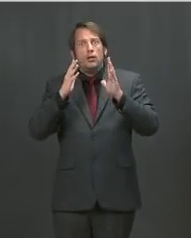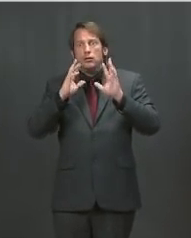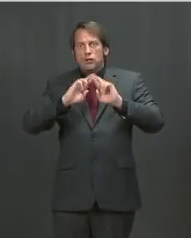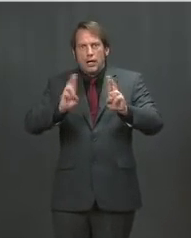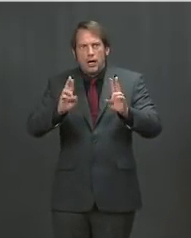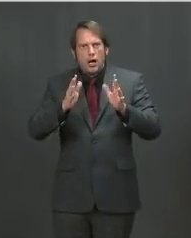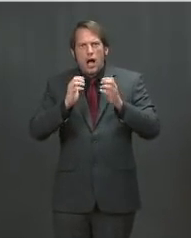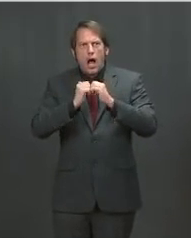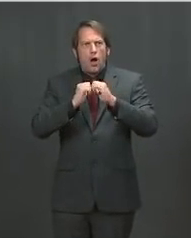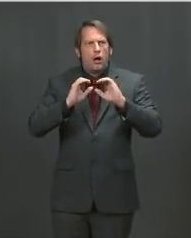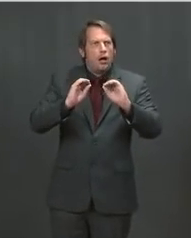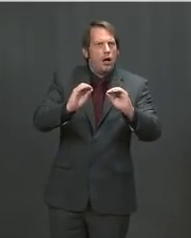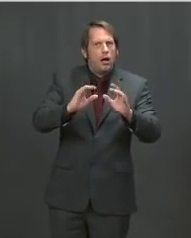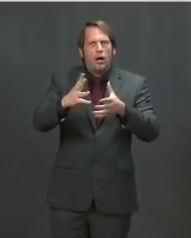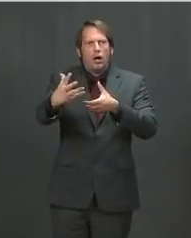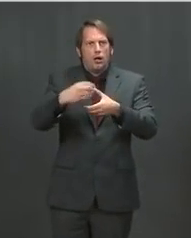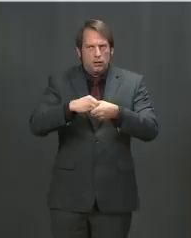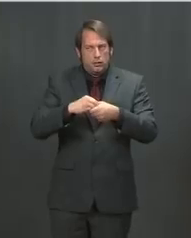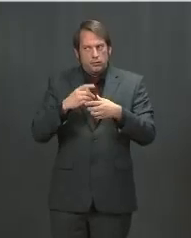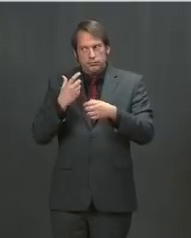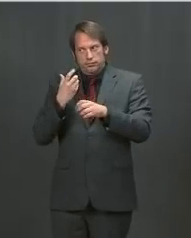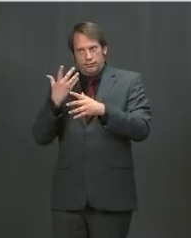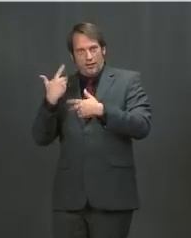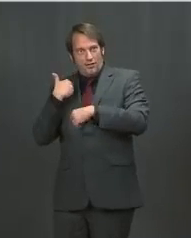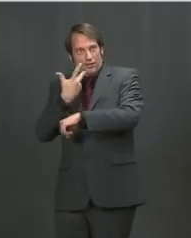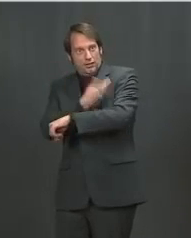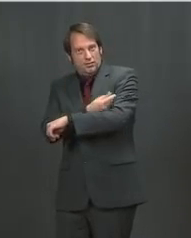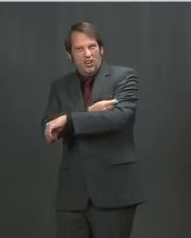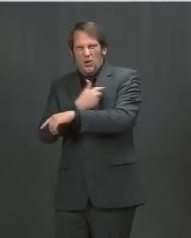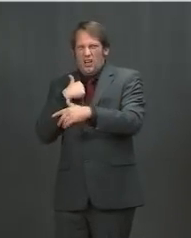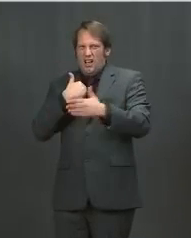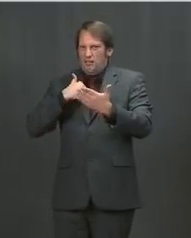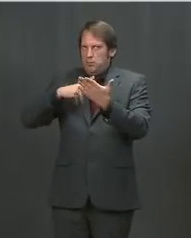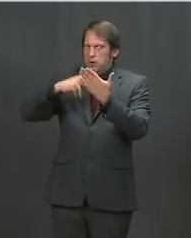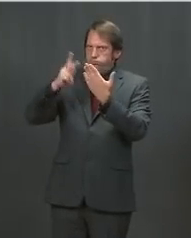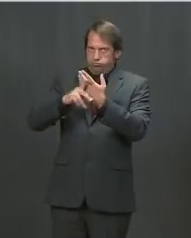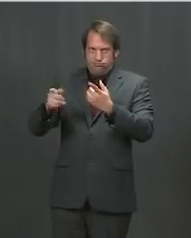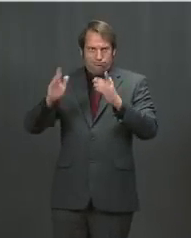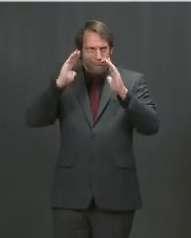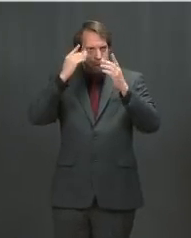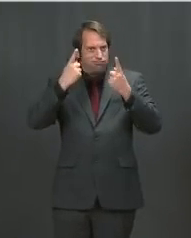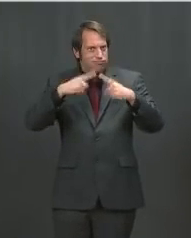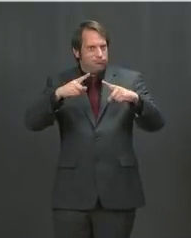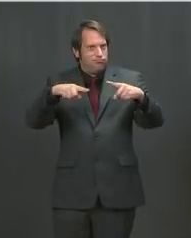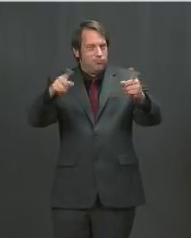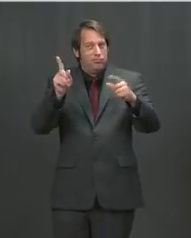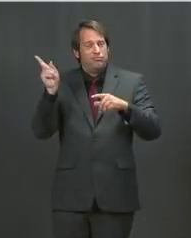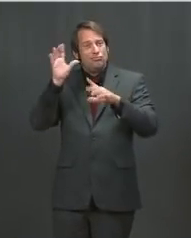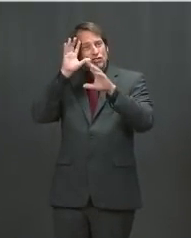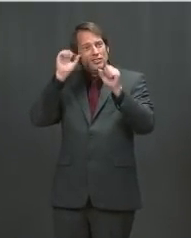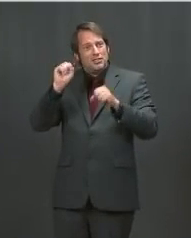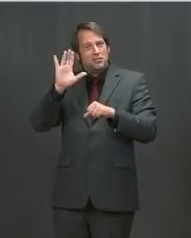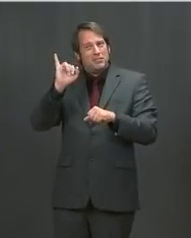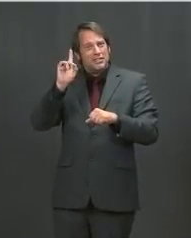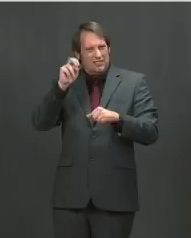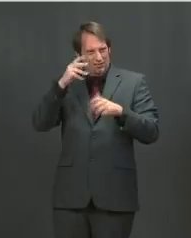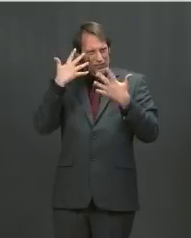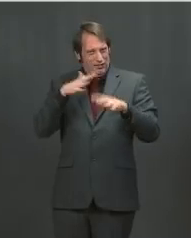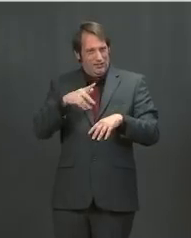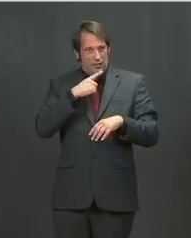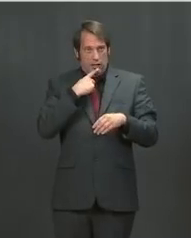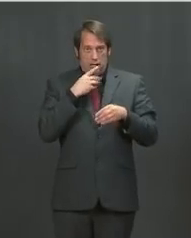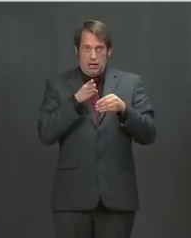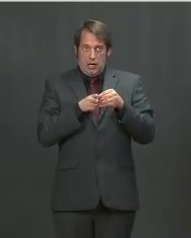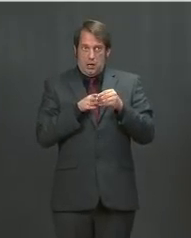March, and it worked. As the president announced yesterday, and Andy reiterated, by the end of March, 80% of all